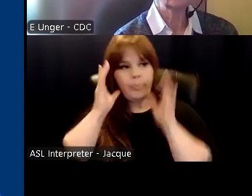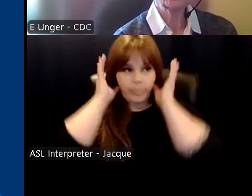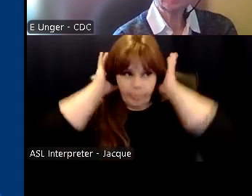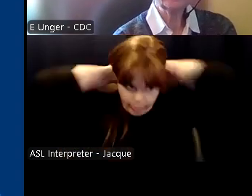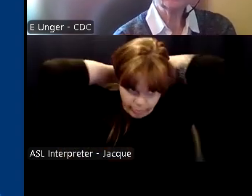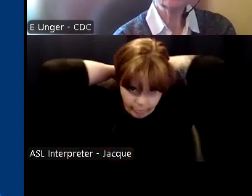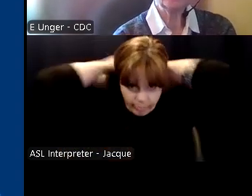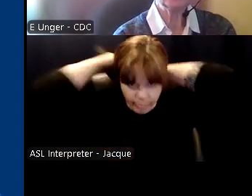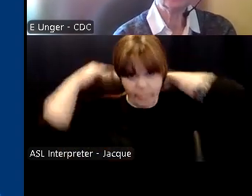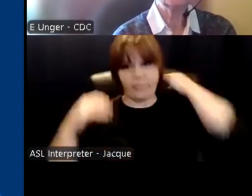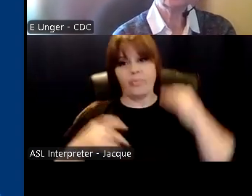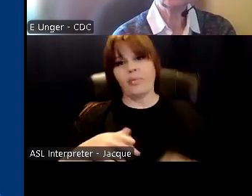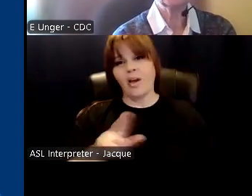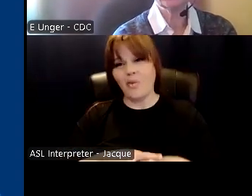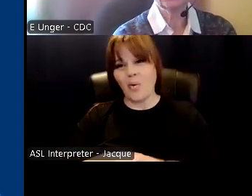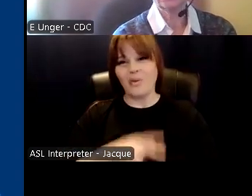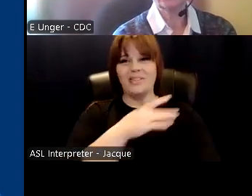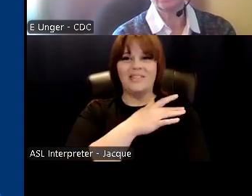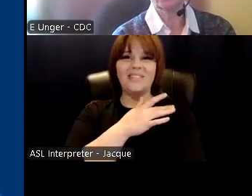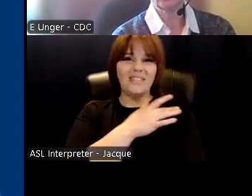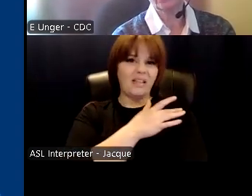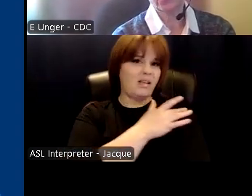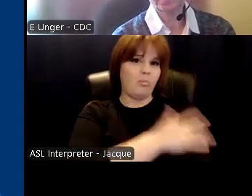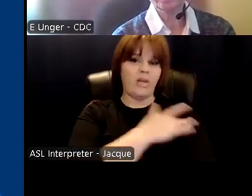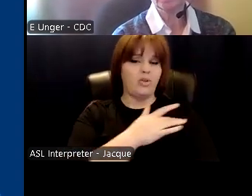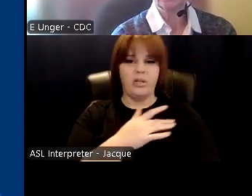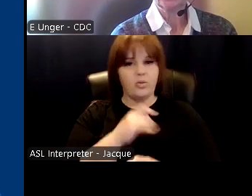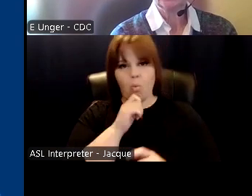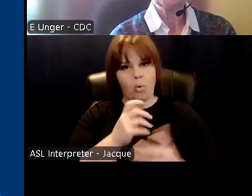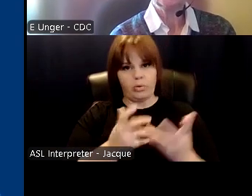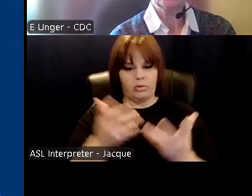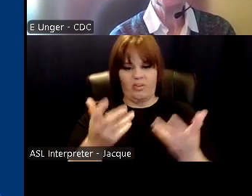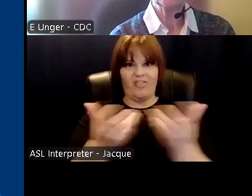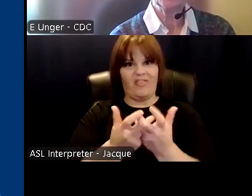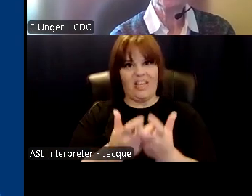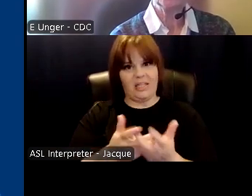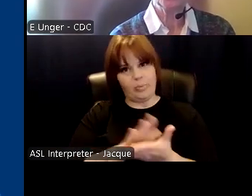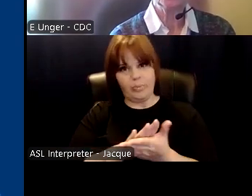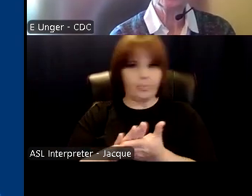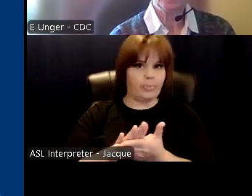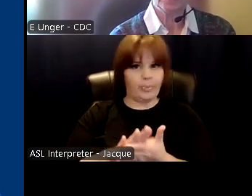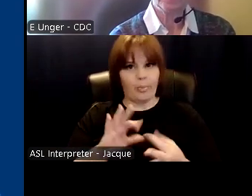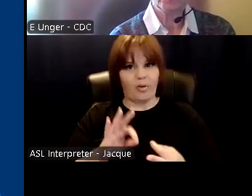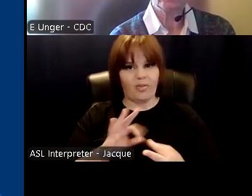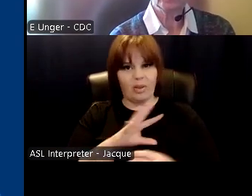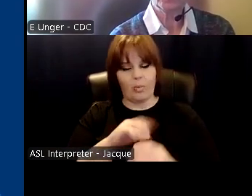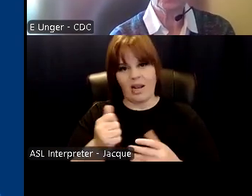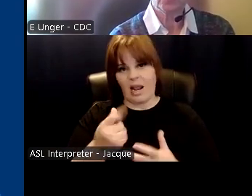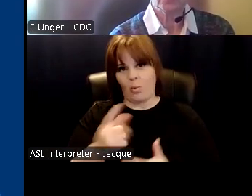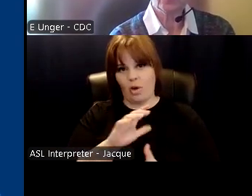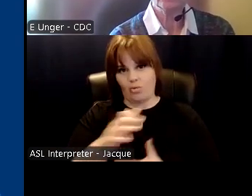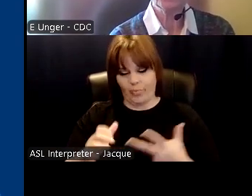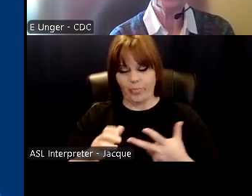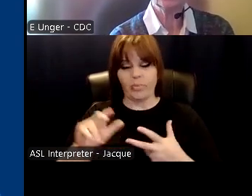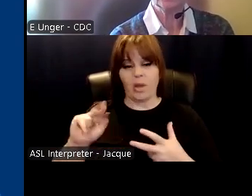Of course, patients may not fall neatly into any one group. And the NASM 2024 report on